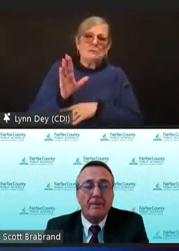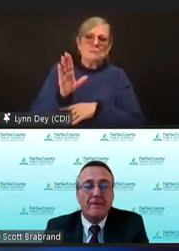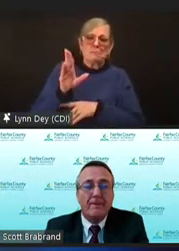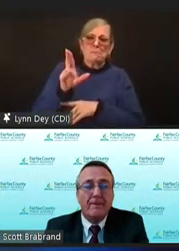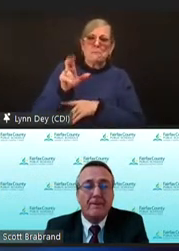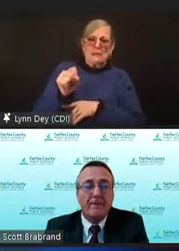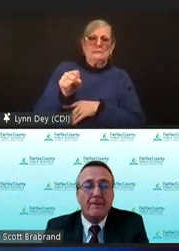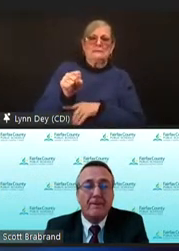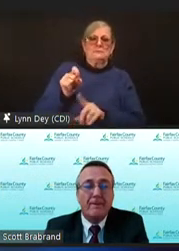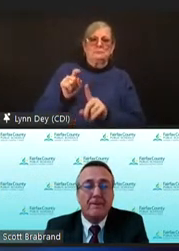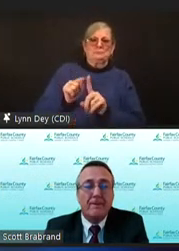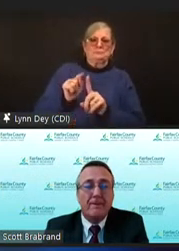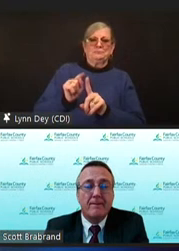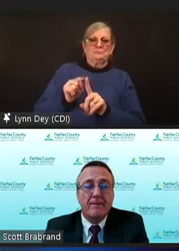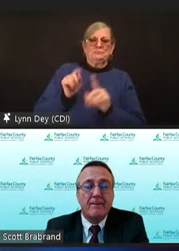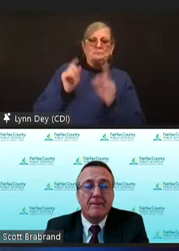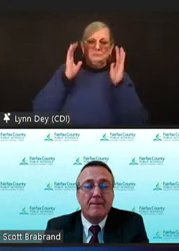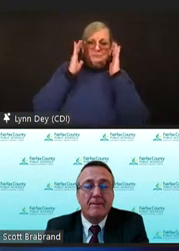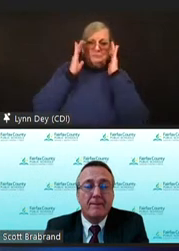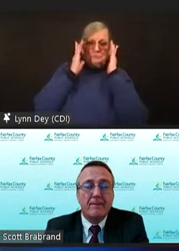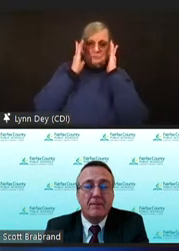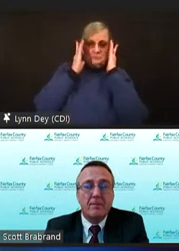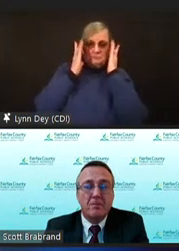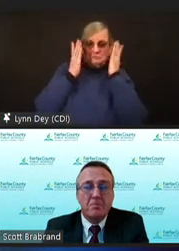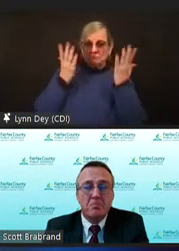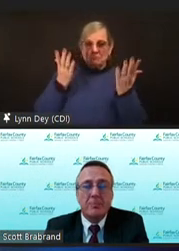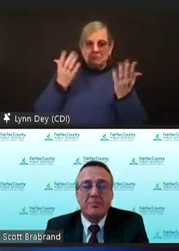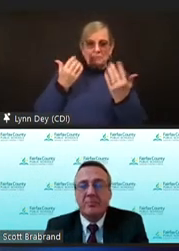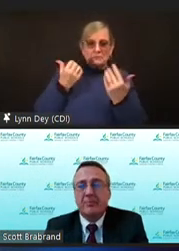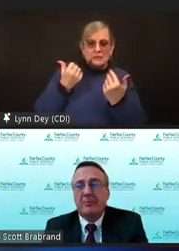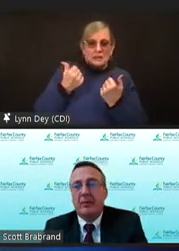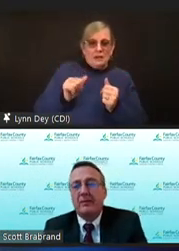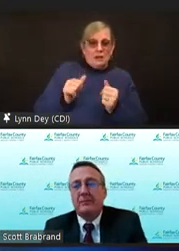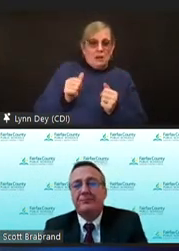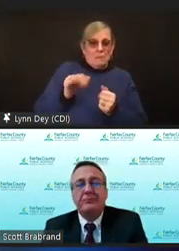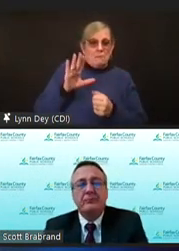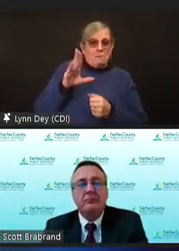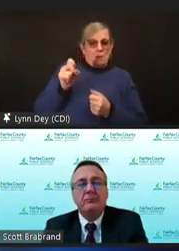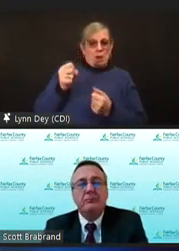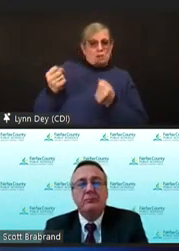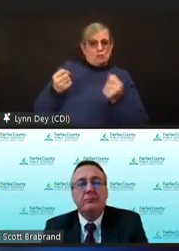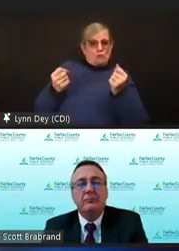any direction given to bus drivers on what they can do or should